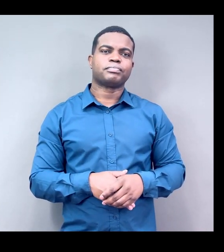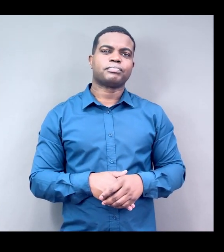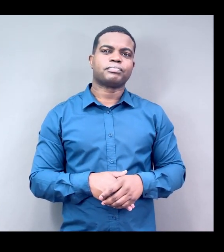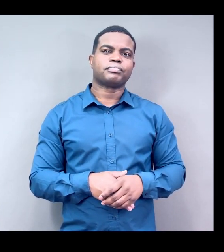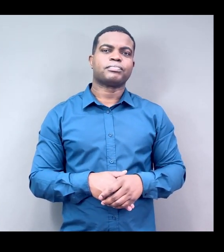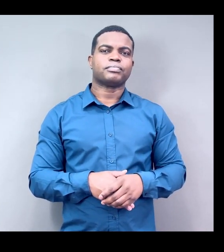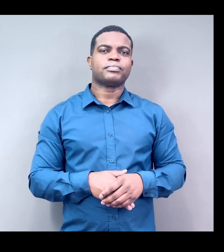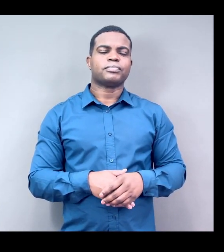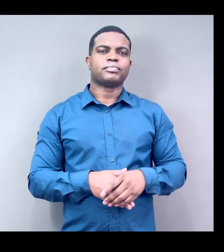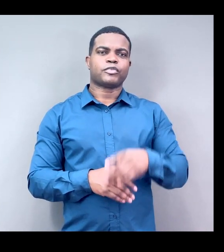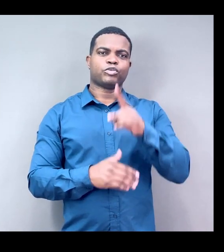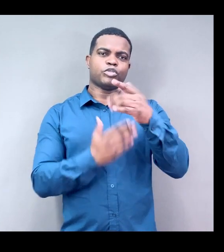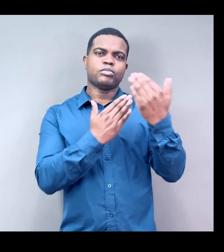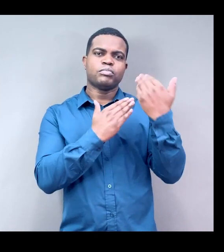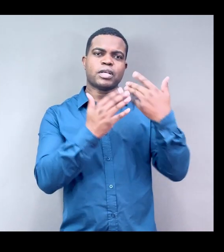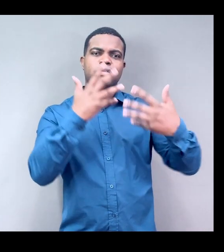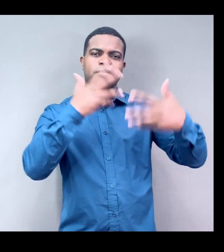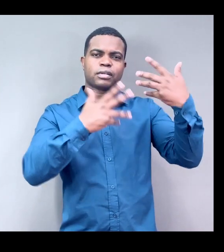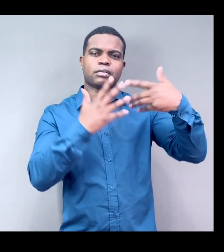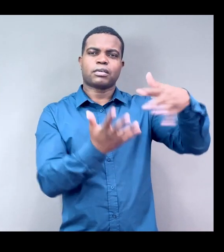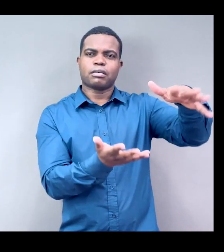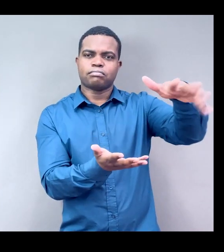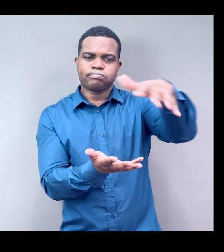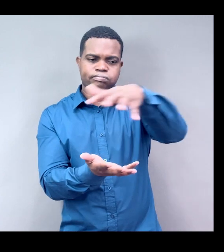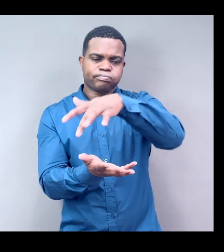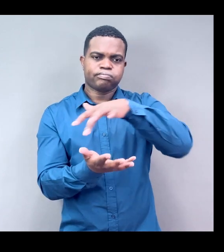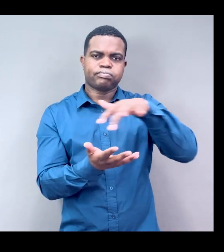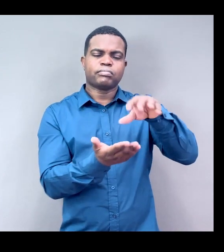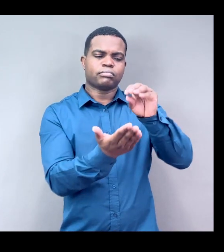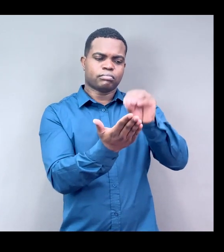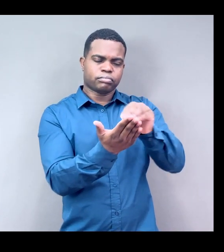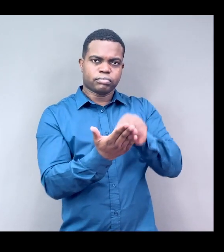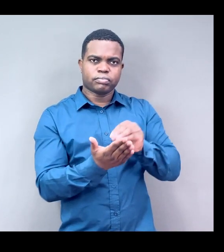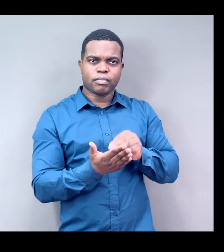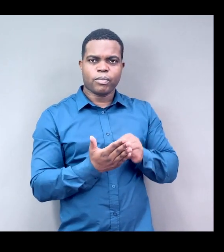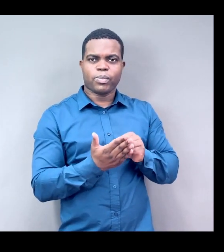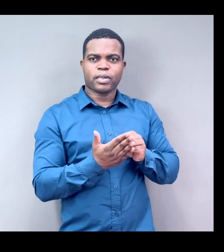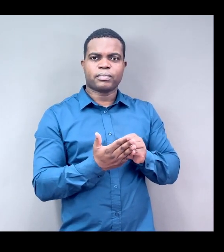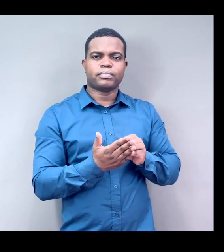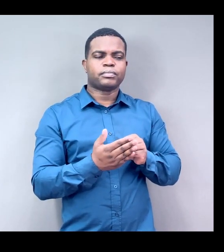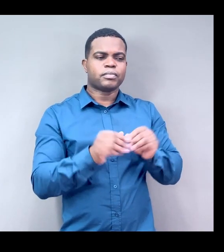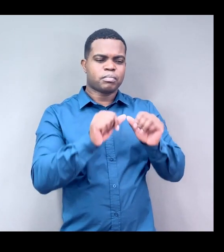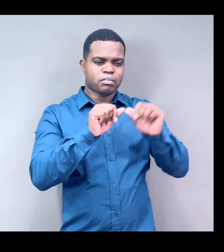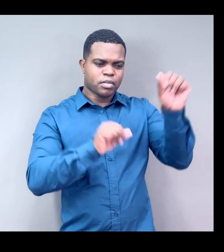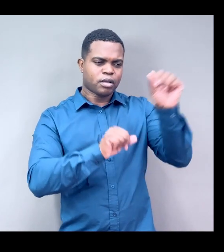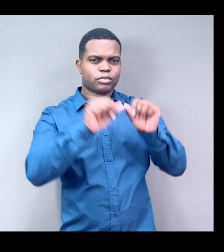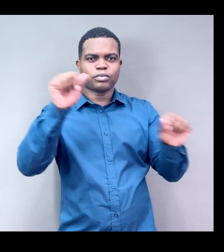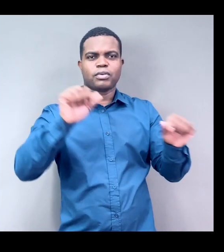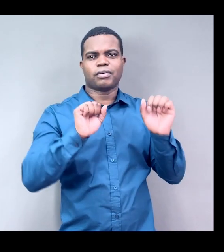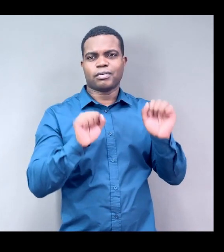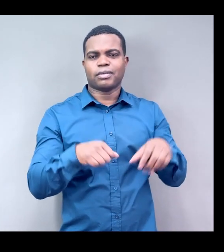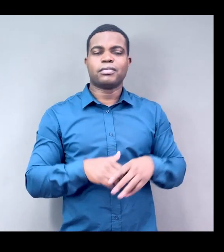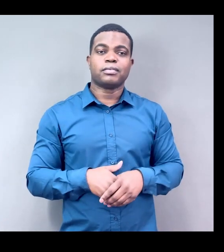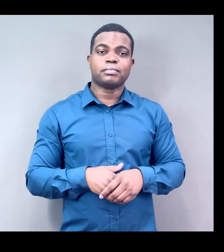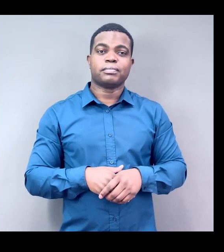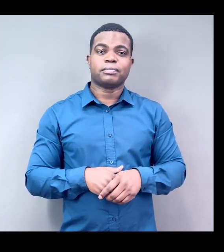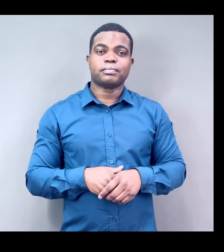polling station is, you are going to be collecting data, and from this data you are going to be